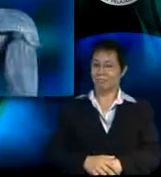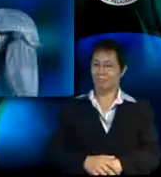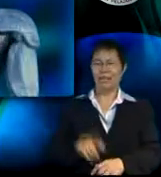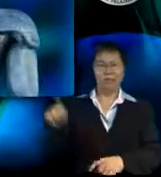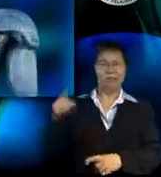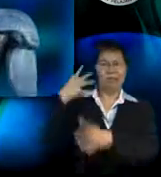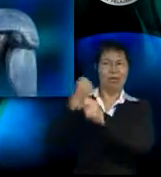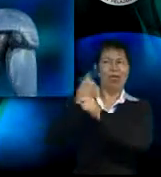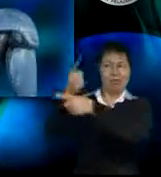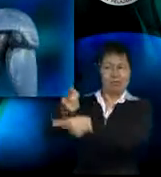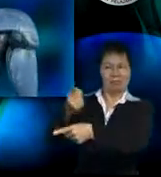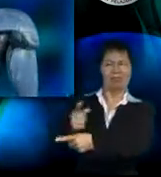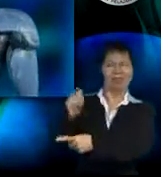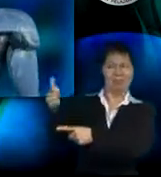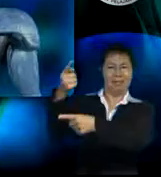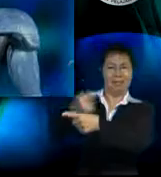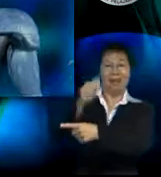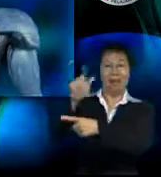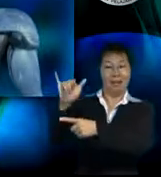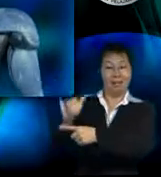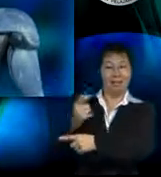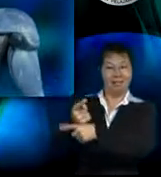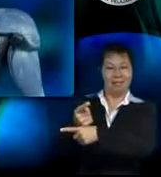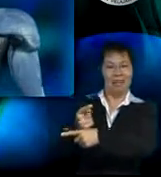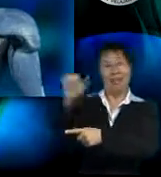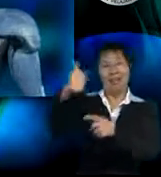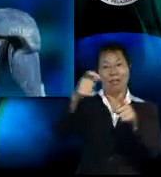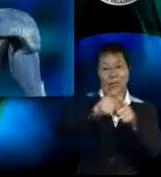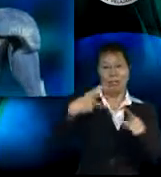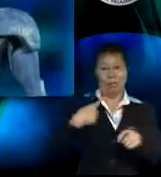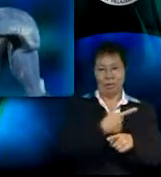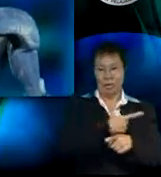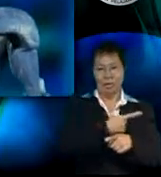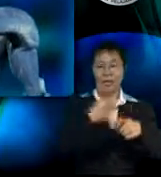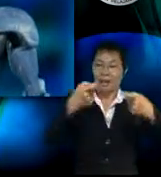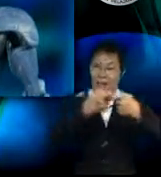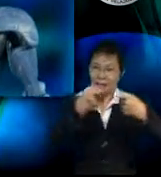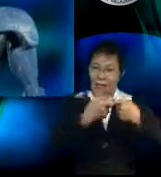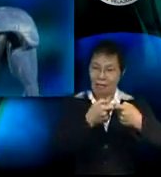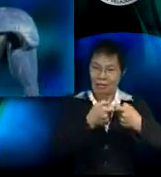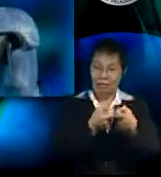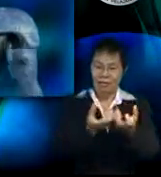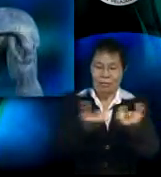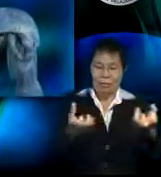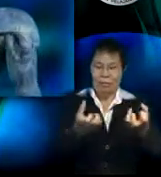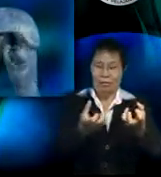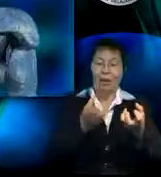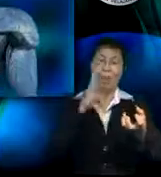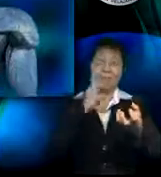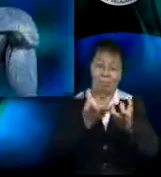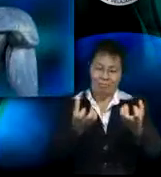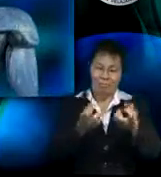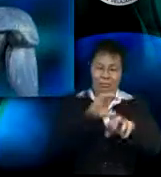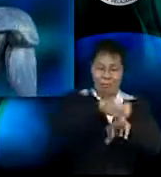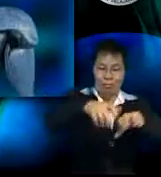You got it, Ellie. In other words, we can use electricity to break a liquid substance